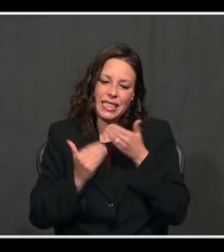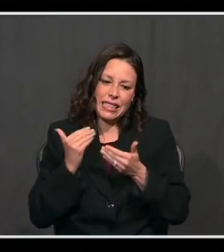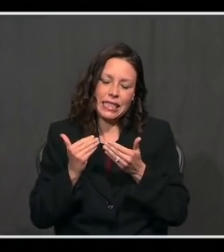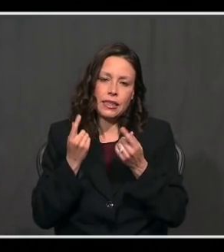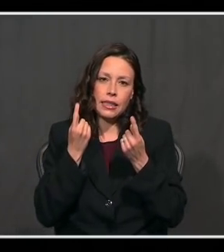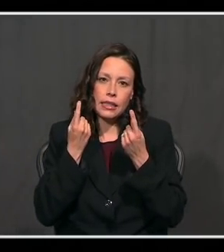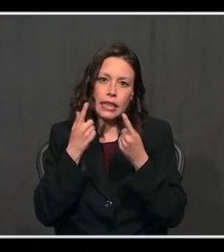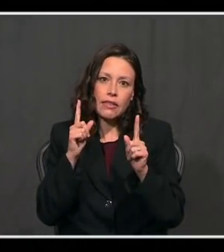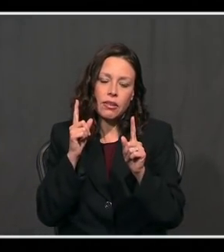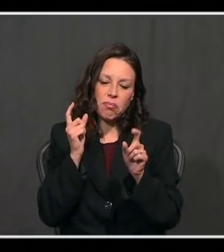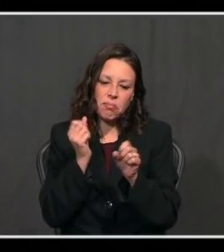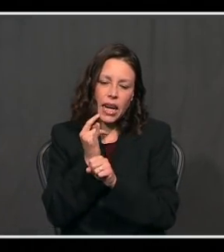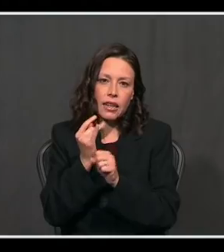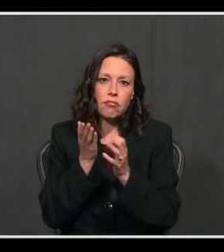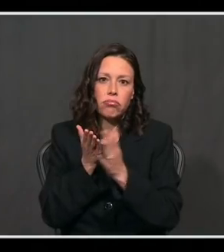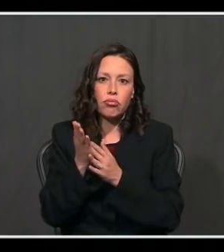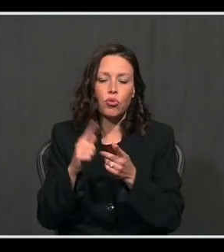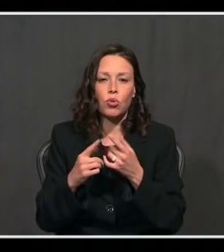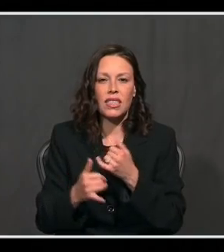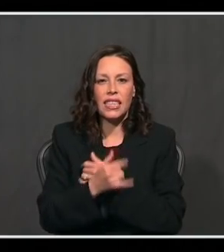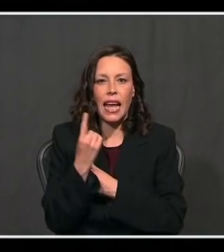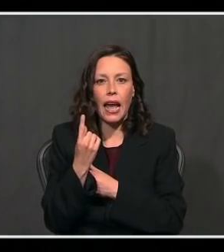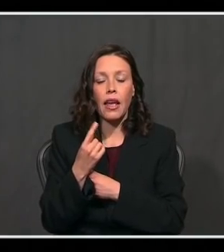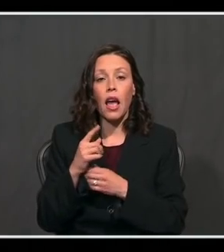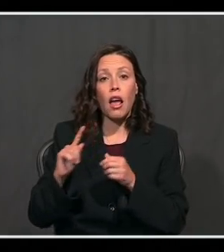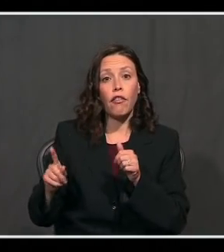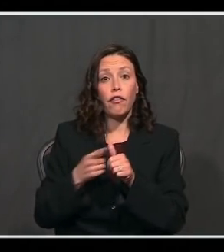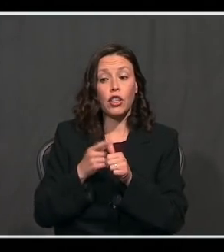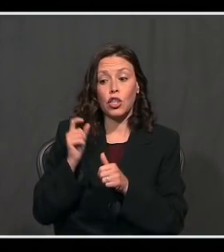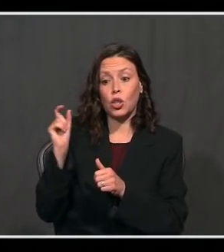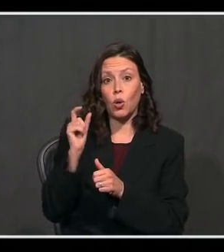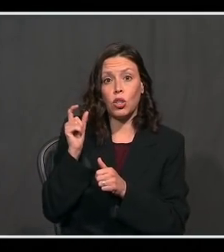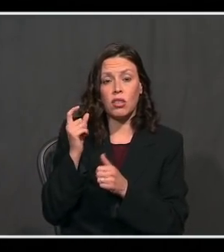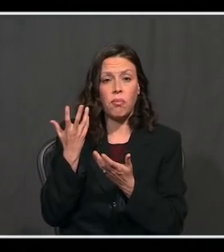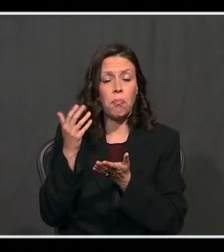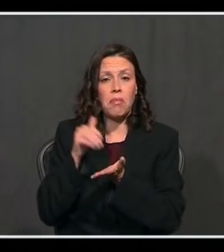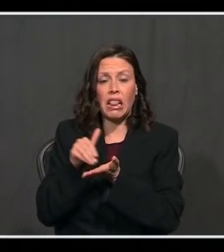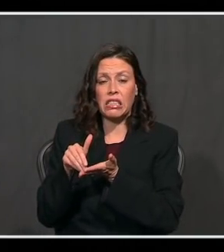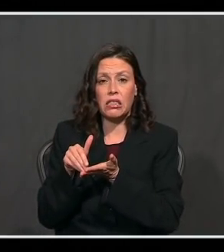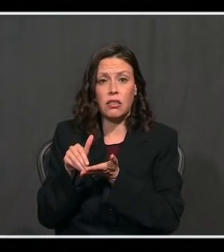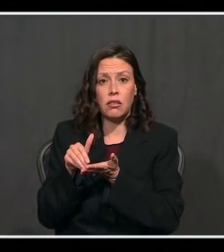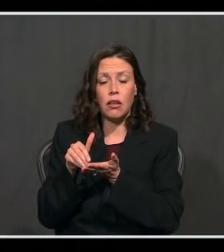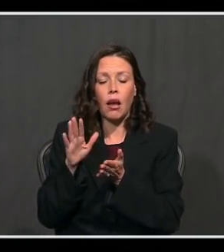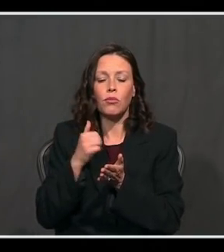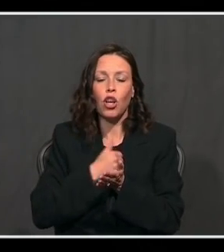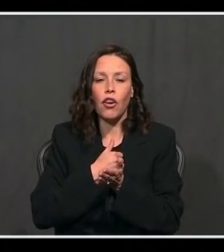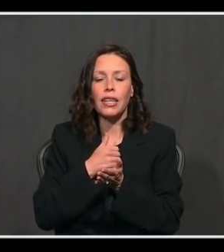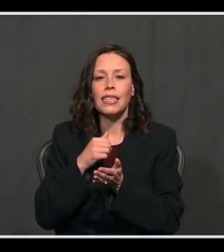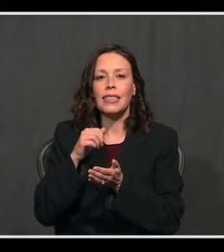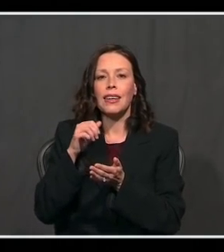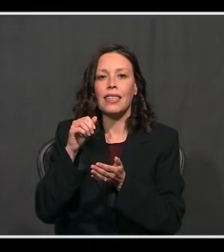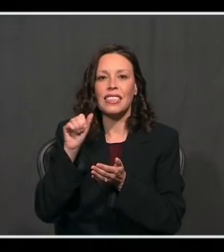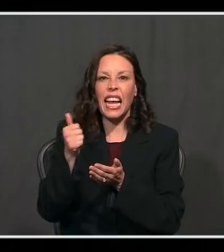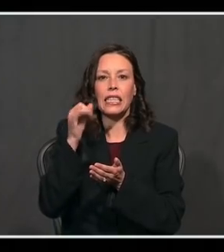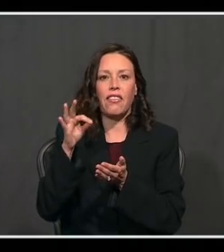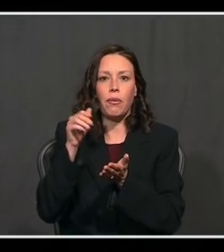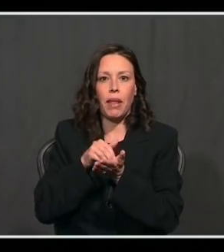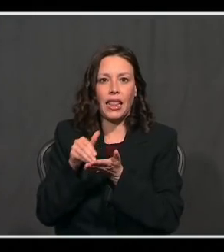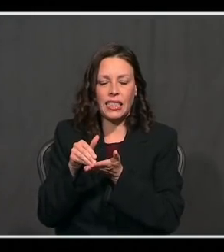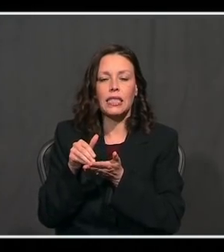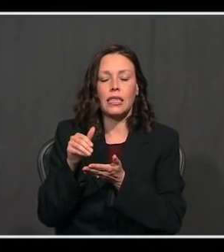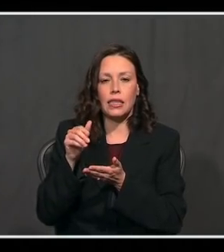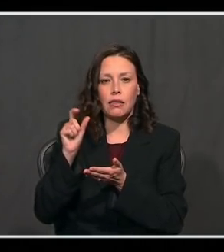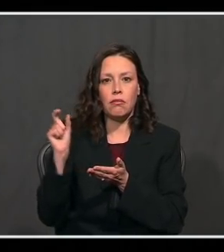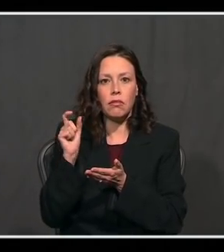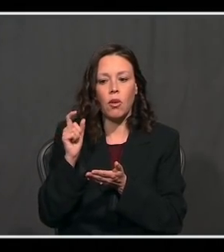that we're talking about today. Initial doses in the hundreds of millions, in the tens of millions, right,